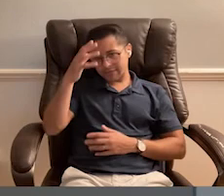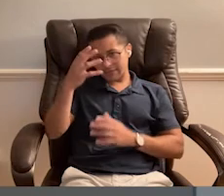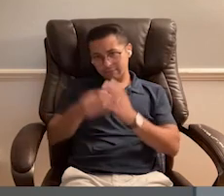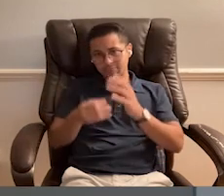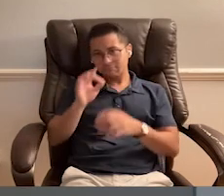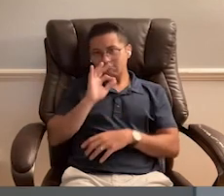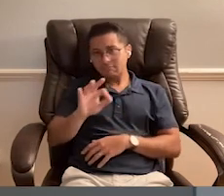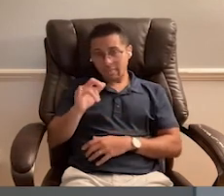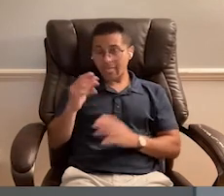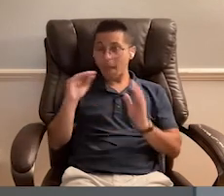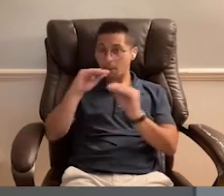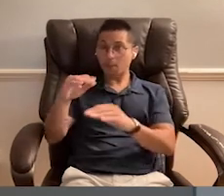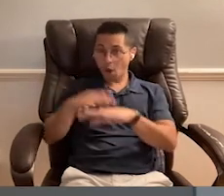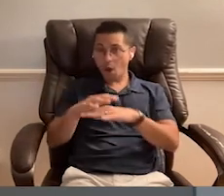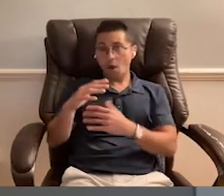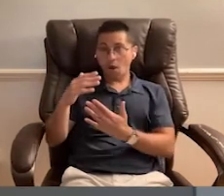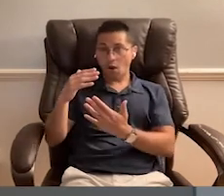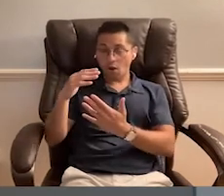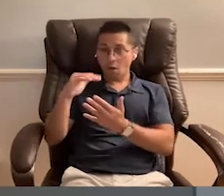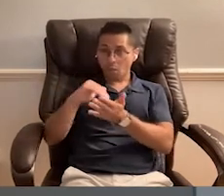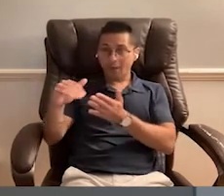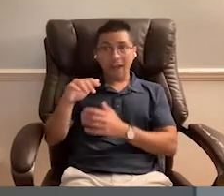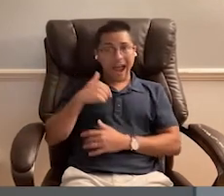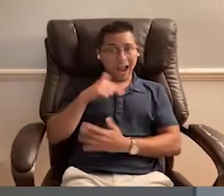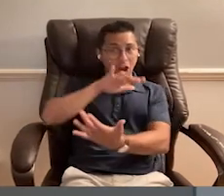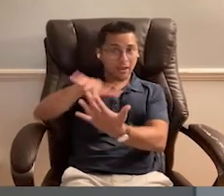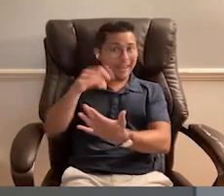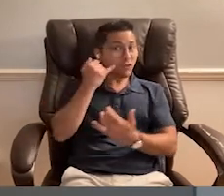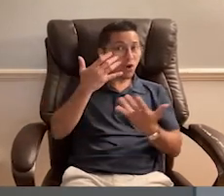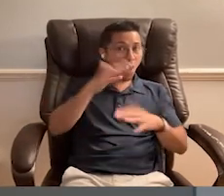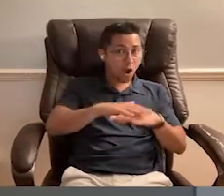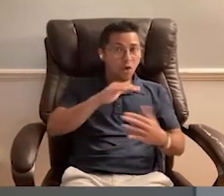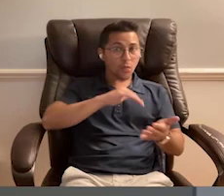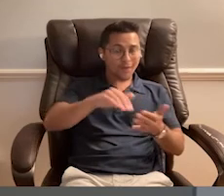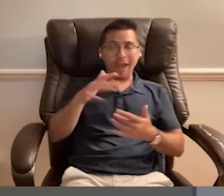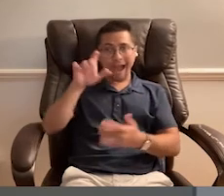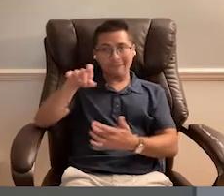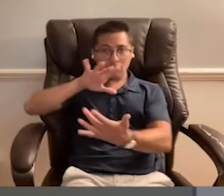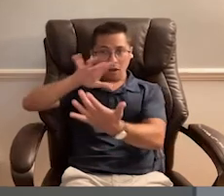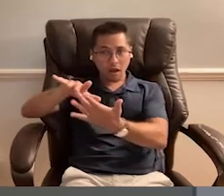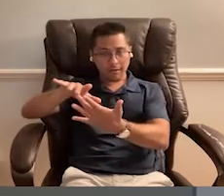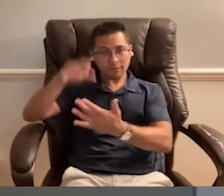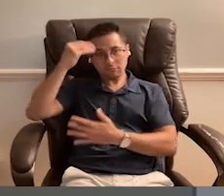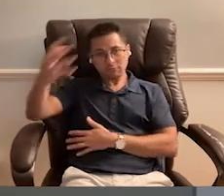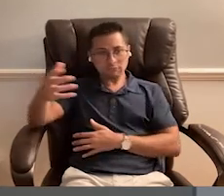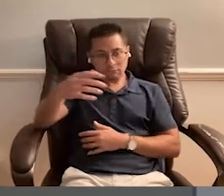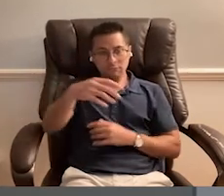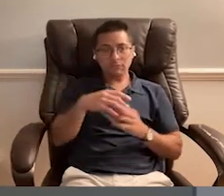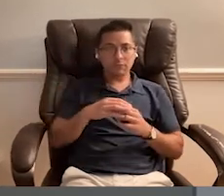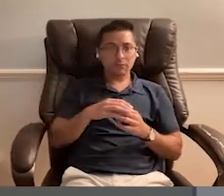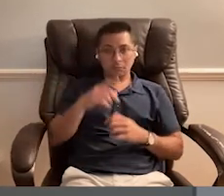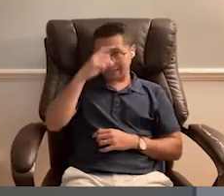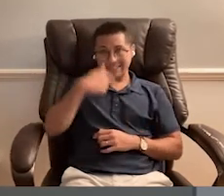and his dad died at 9. That put me right on the waiver. Because I contacted, so you have to contact if you're on the waiver, if you lose a